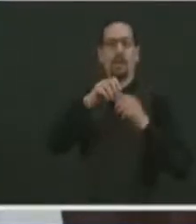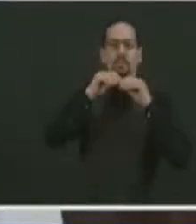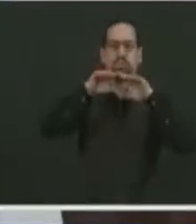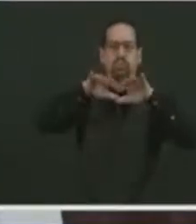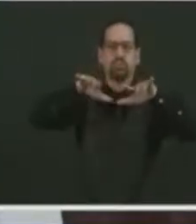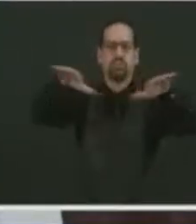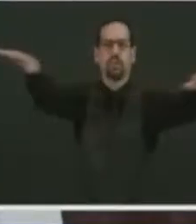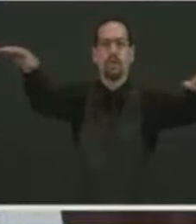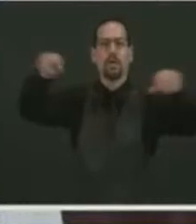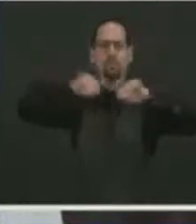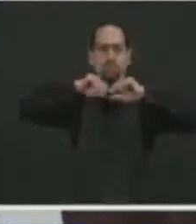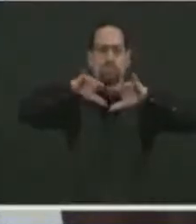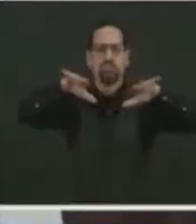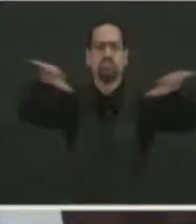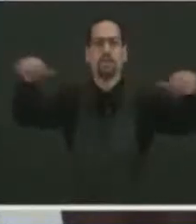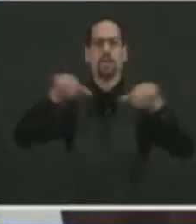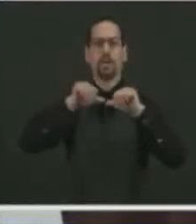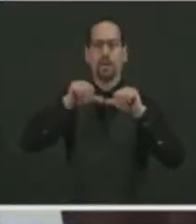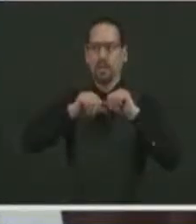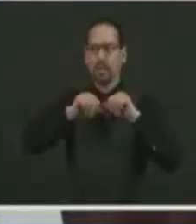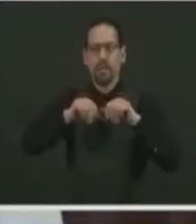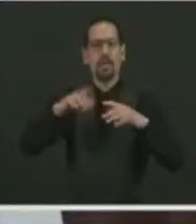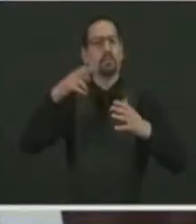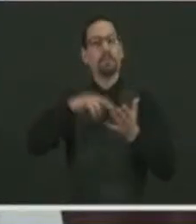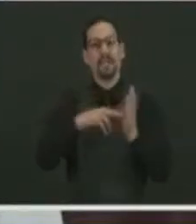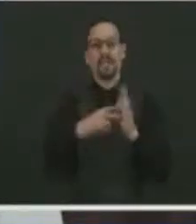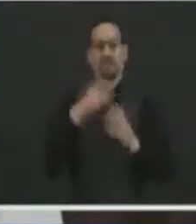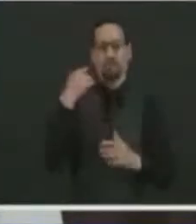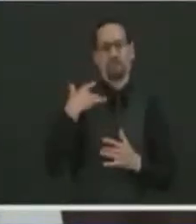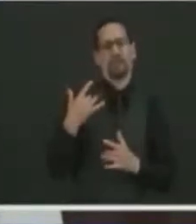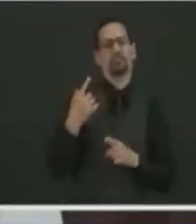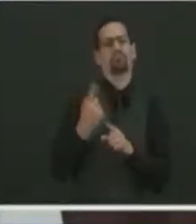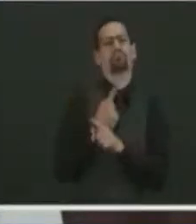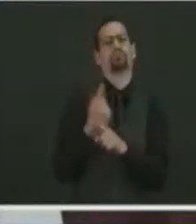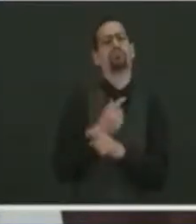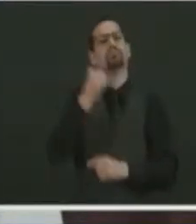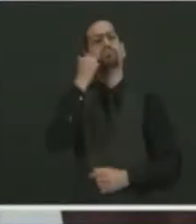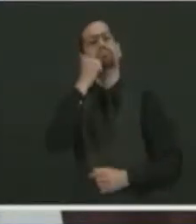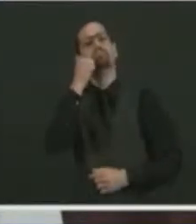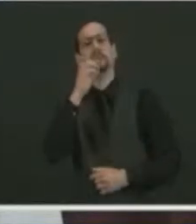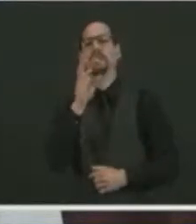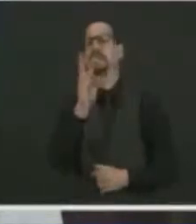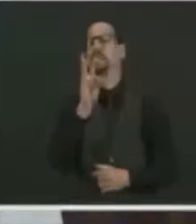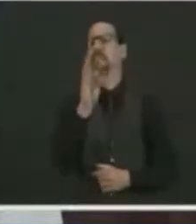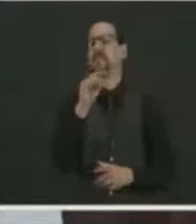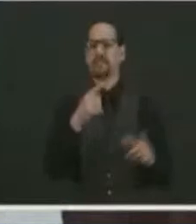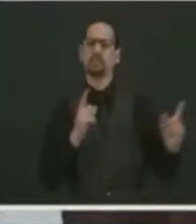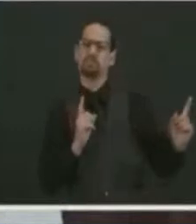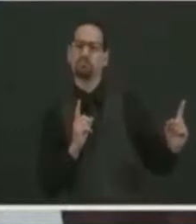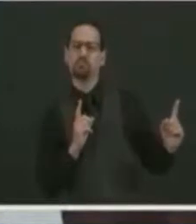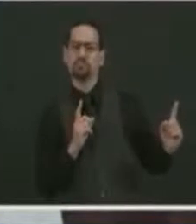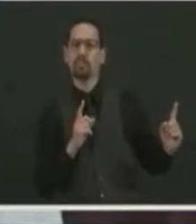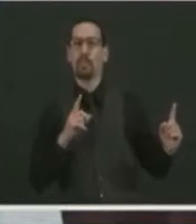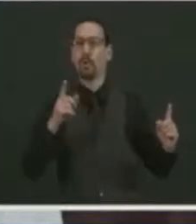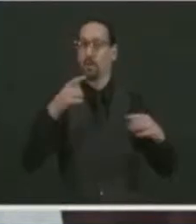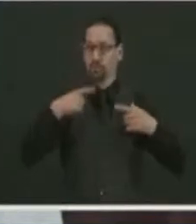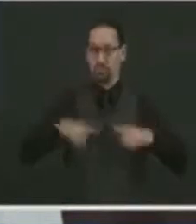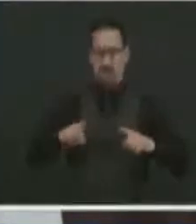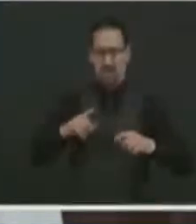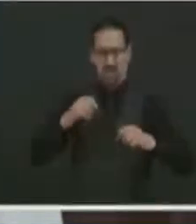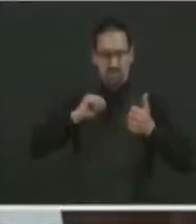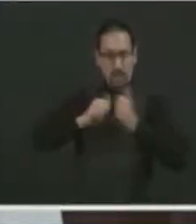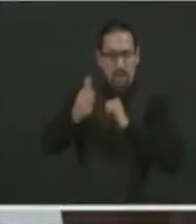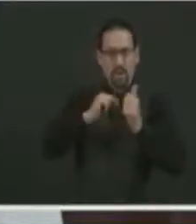further than 8 feet. There are studies which show they can travel 13 or more feet. So if you're not going to wear your mask while you're exercising